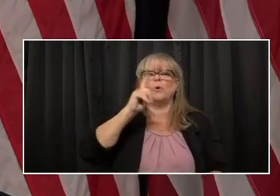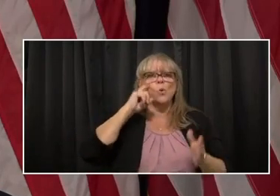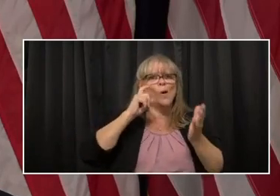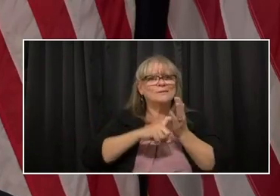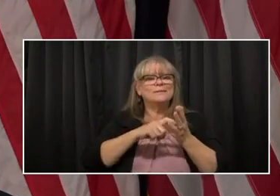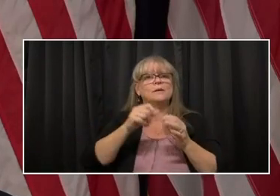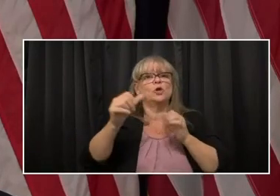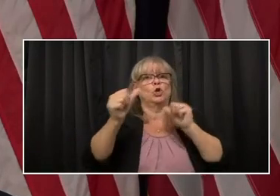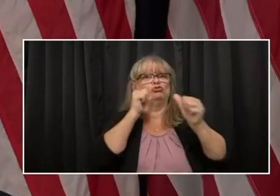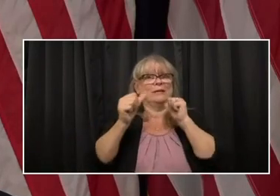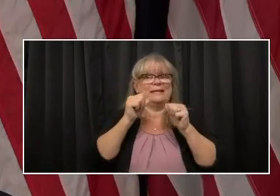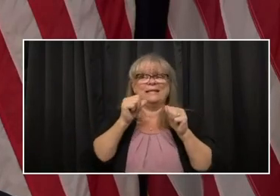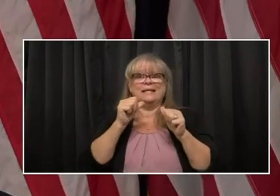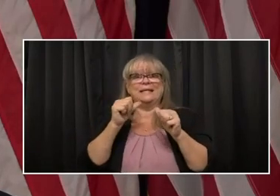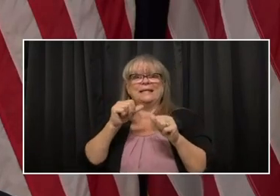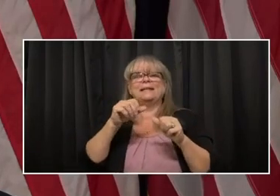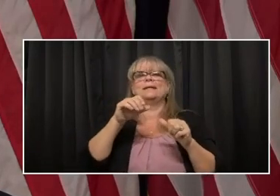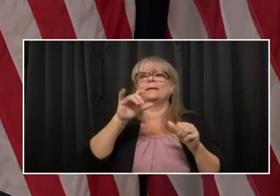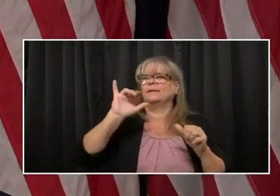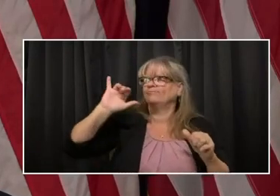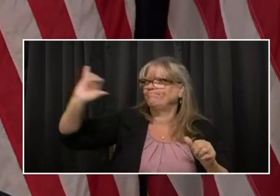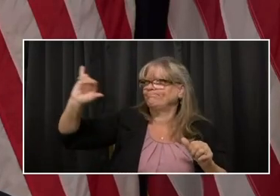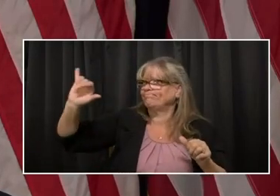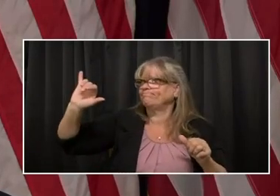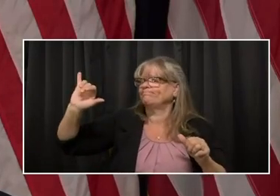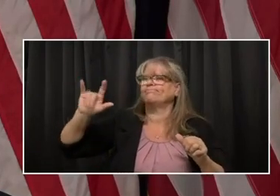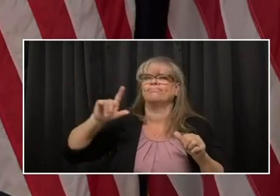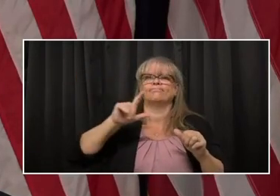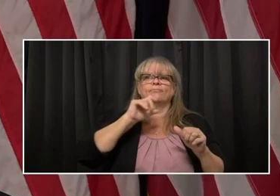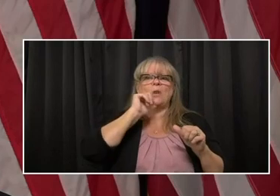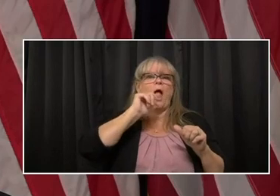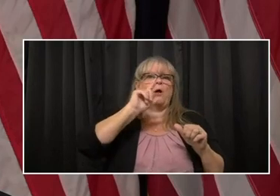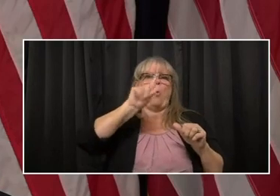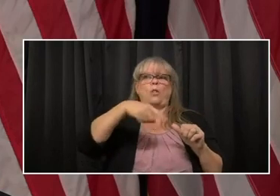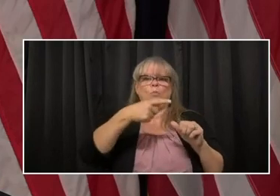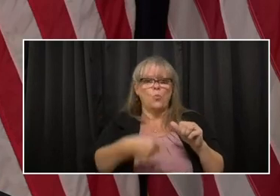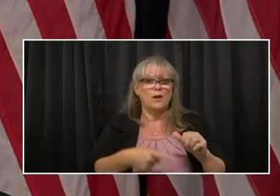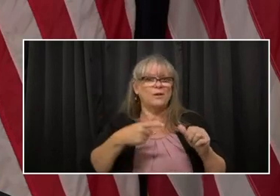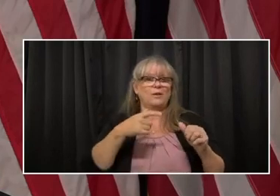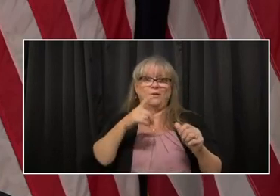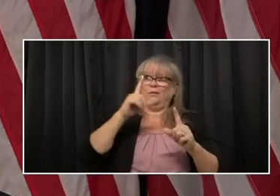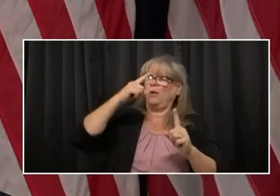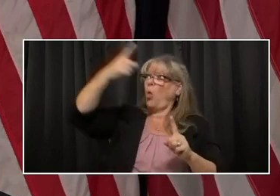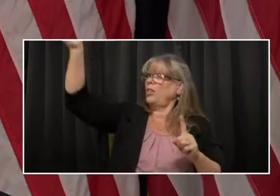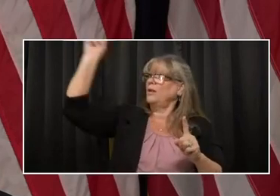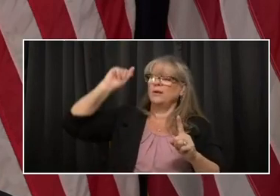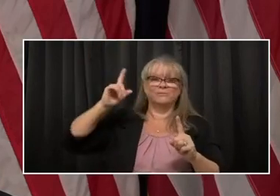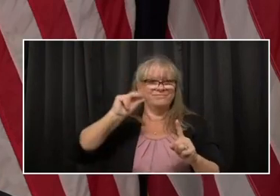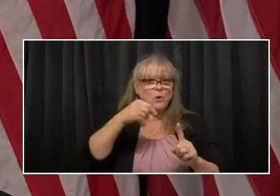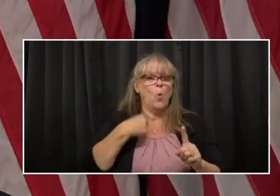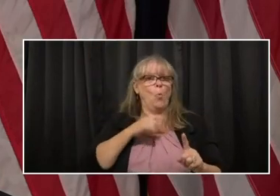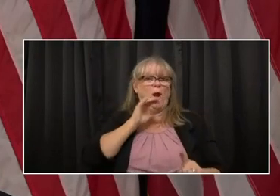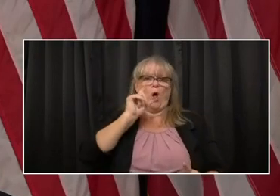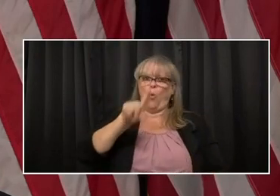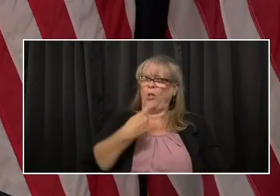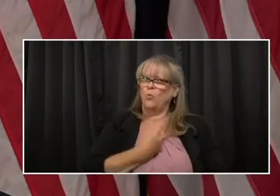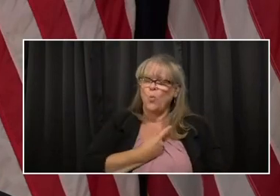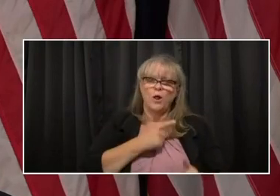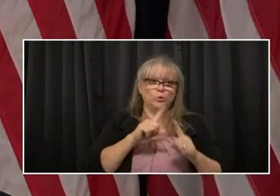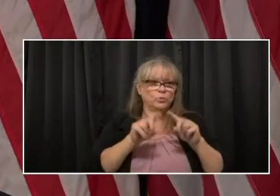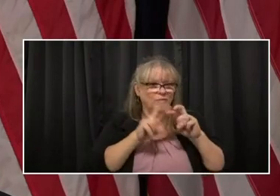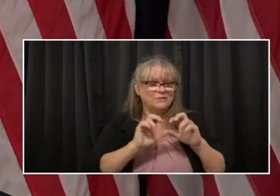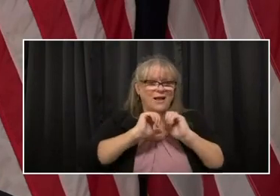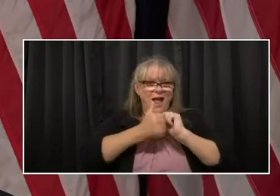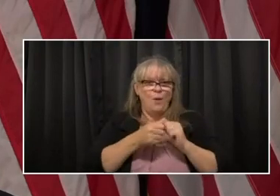out. The European countries and across the United States and across the world, everybody's trying to figure